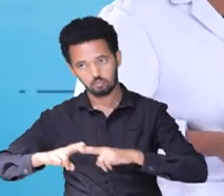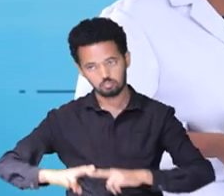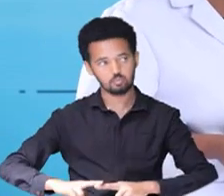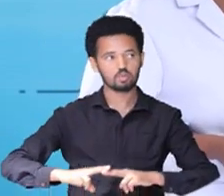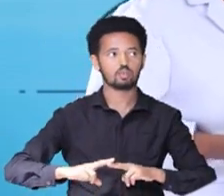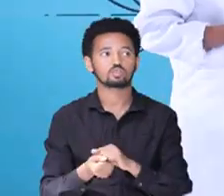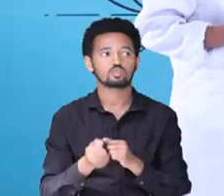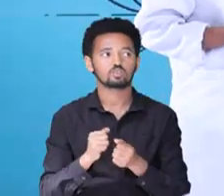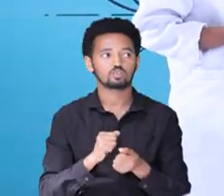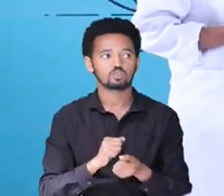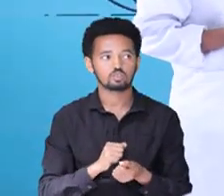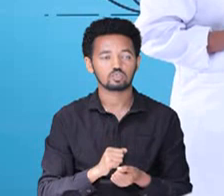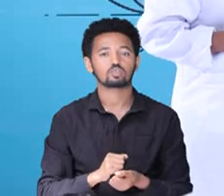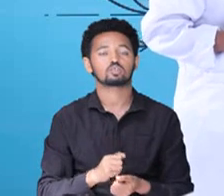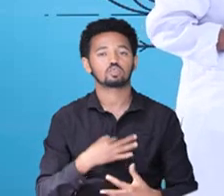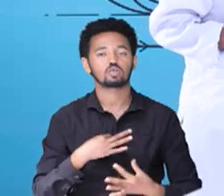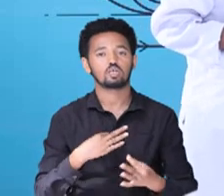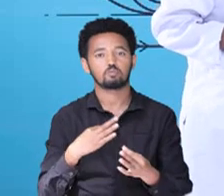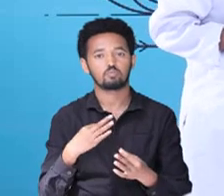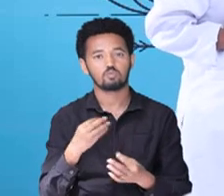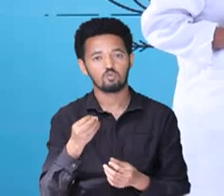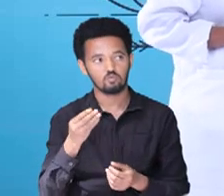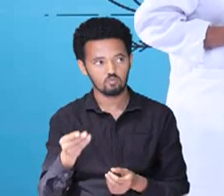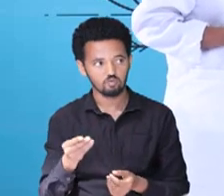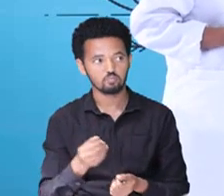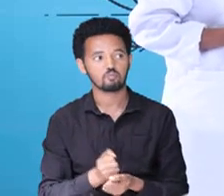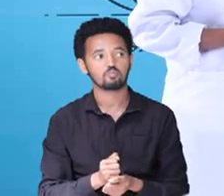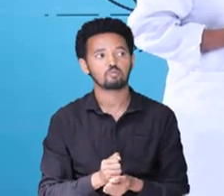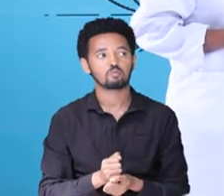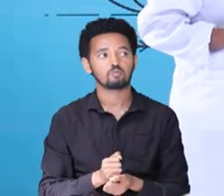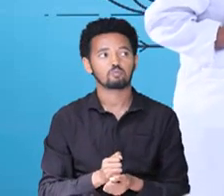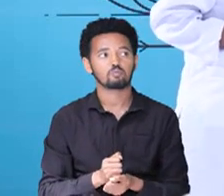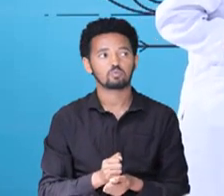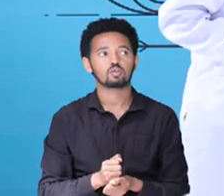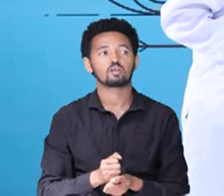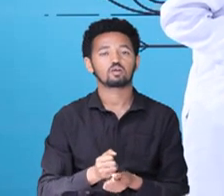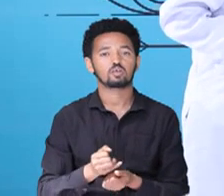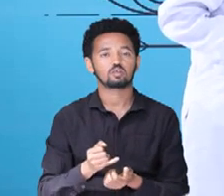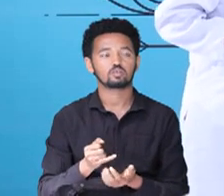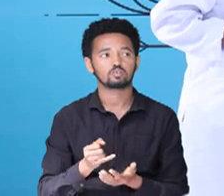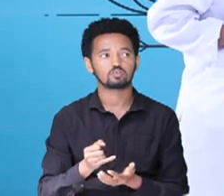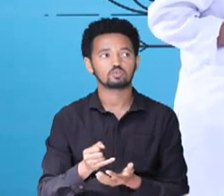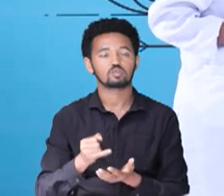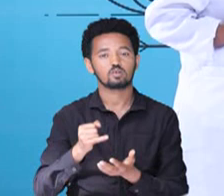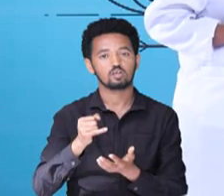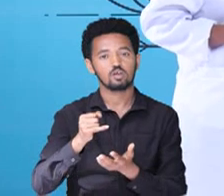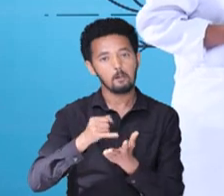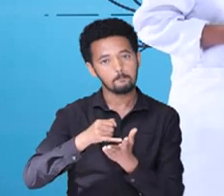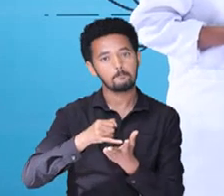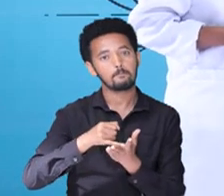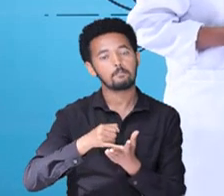previous lesson. There are two types of migration, immigration and migration. Because of immigration, the number